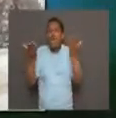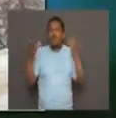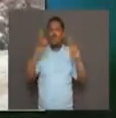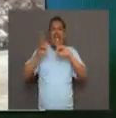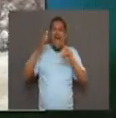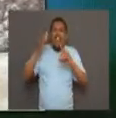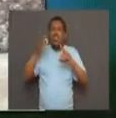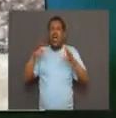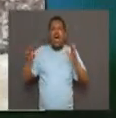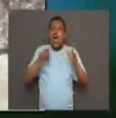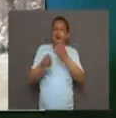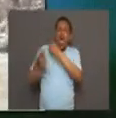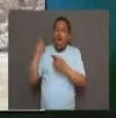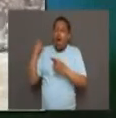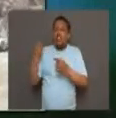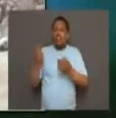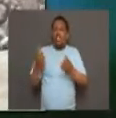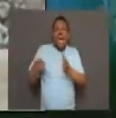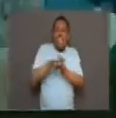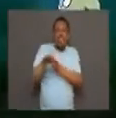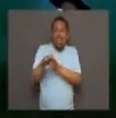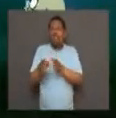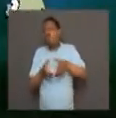does the Awash River flow?